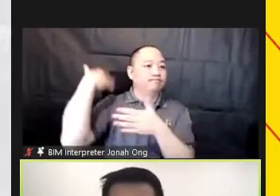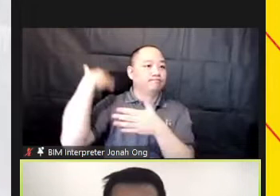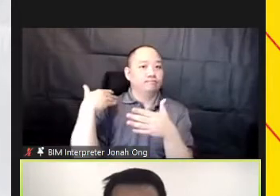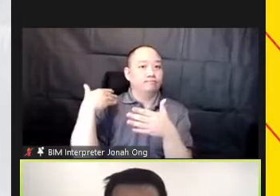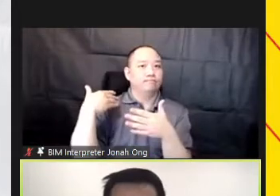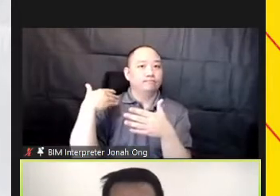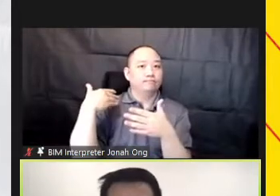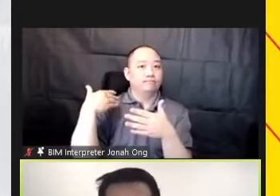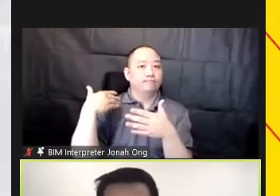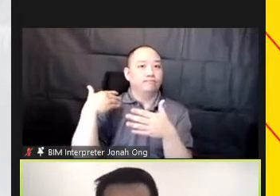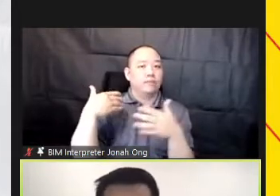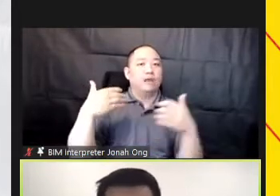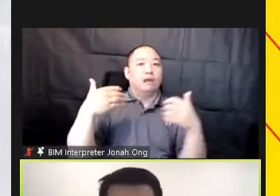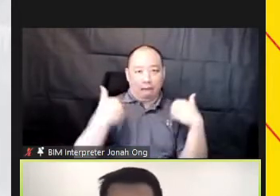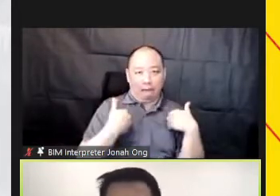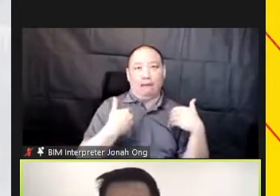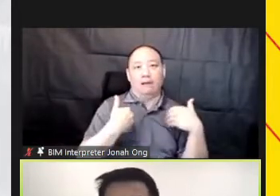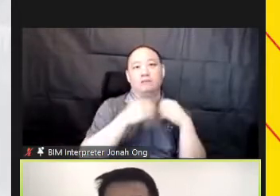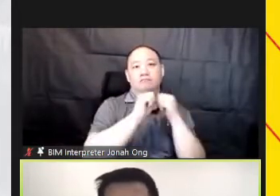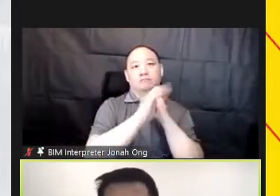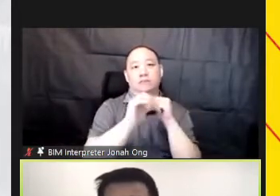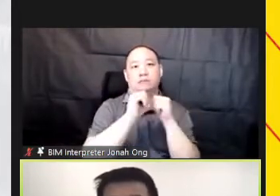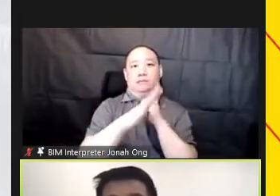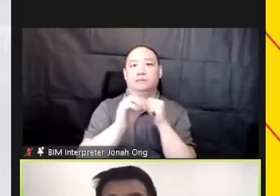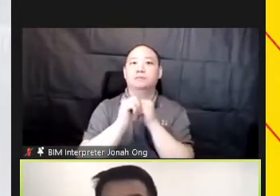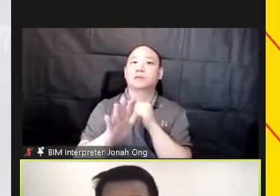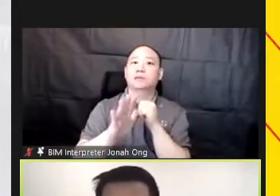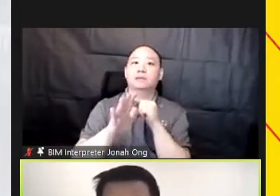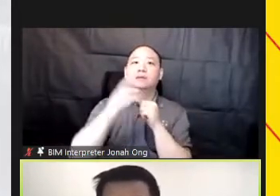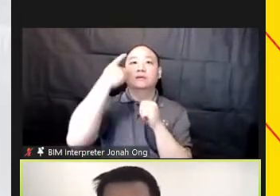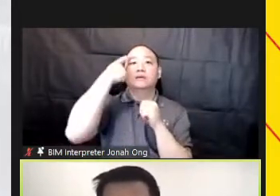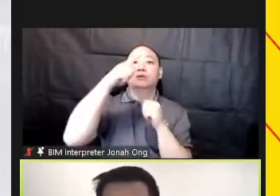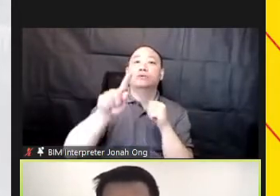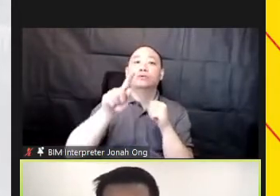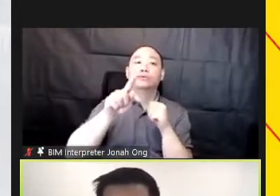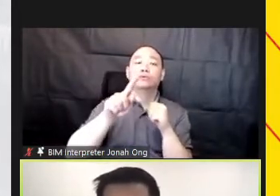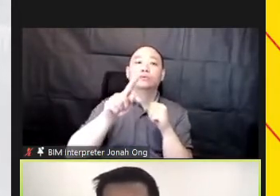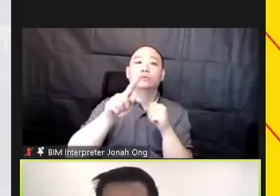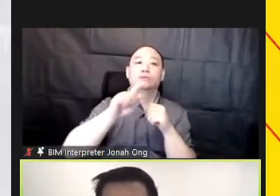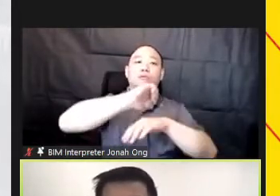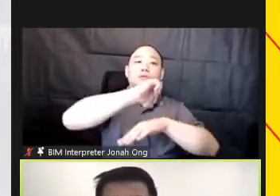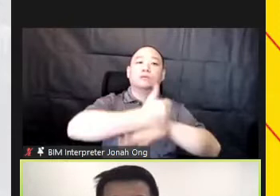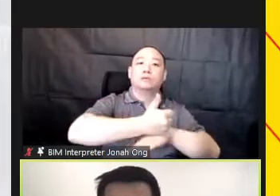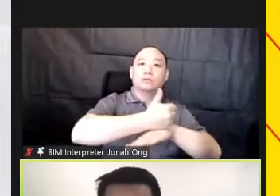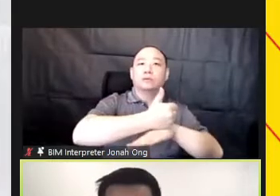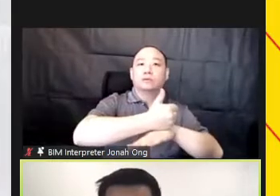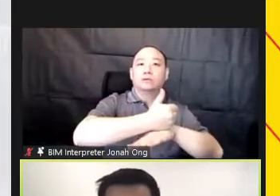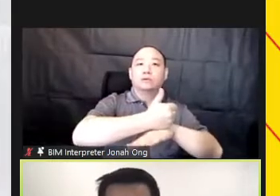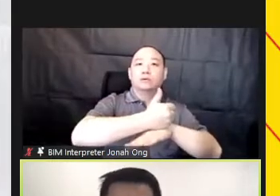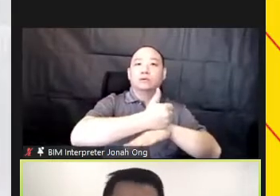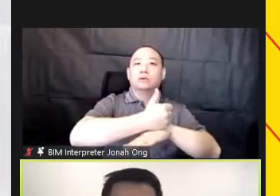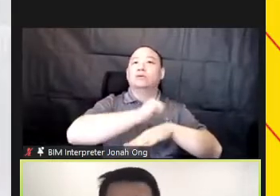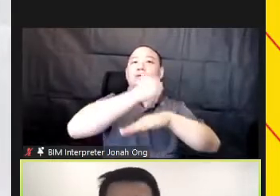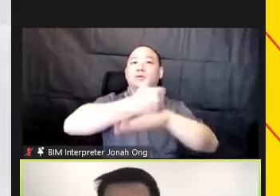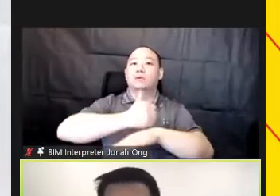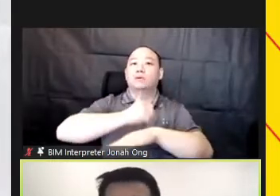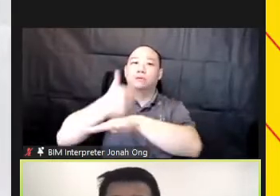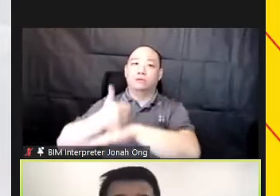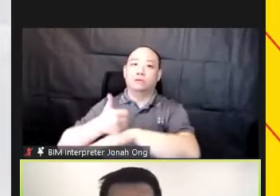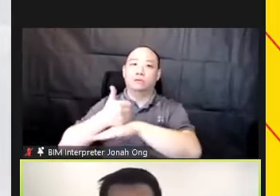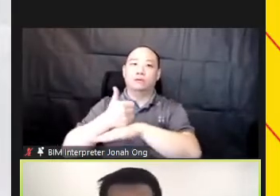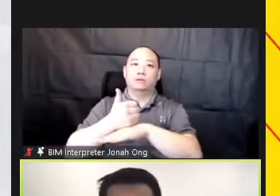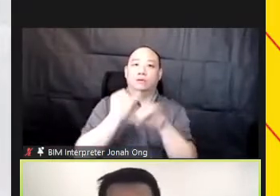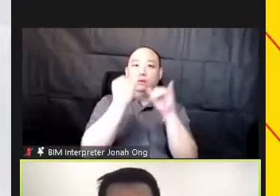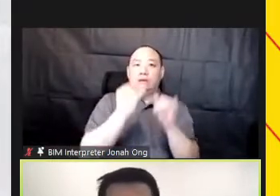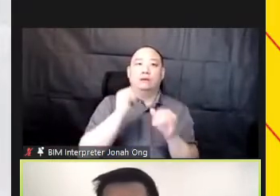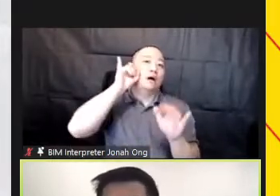or campaigns or attempts to build some sort of superordinate identity for all Malaysians. That means an identity that all